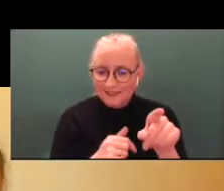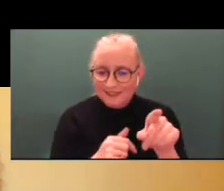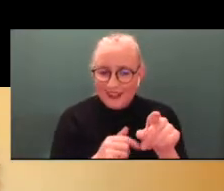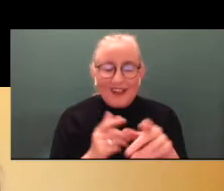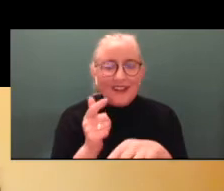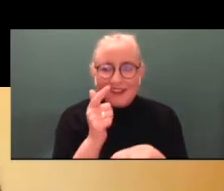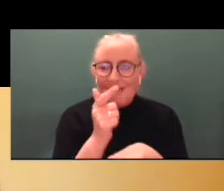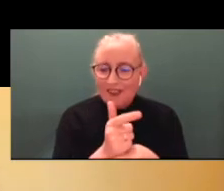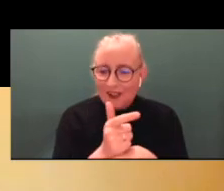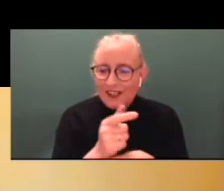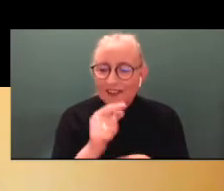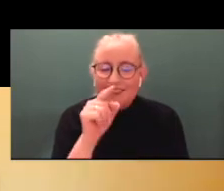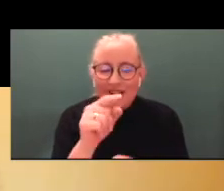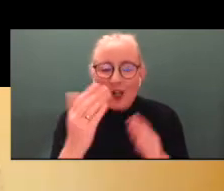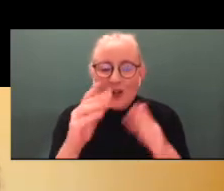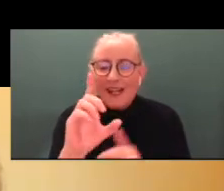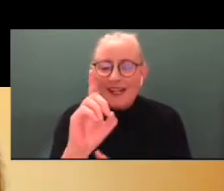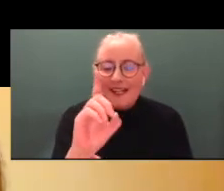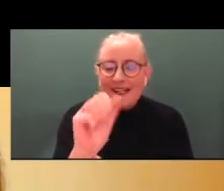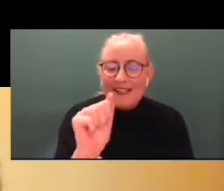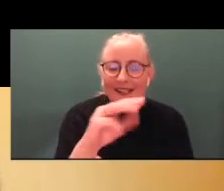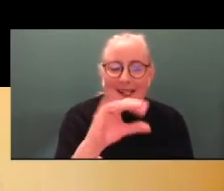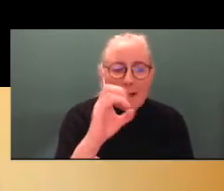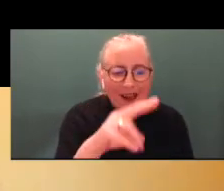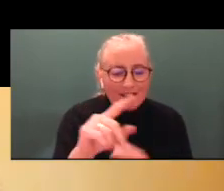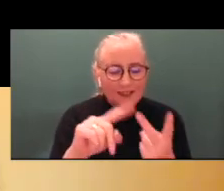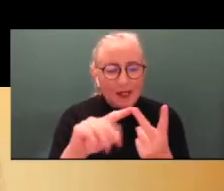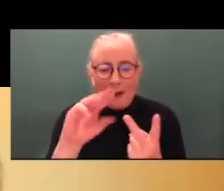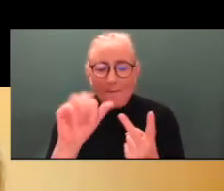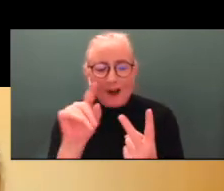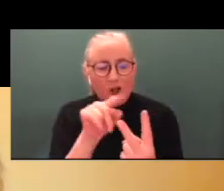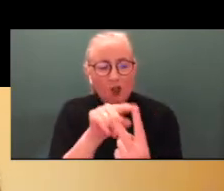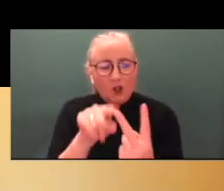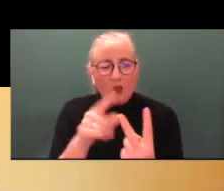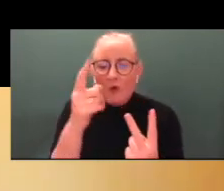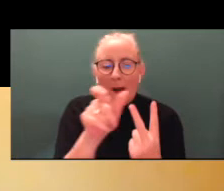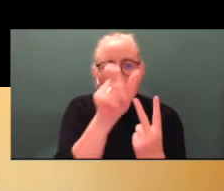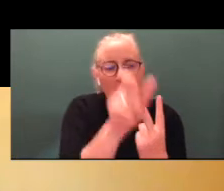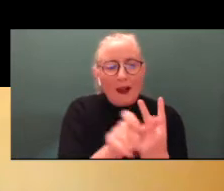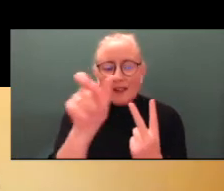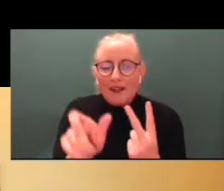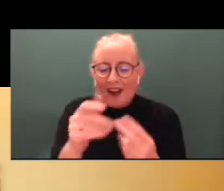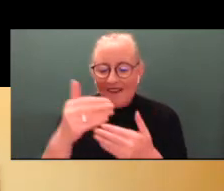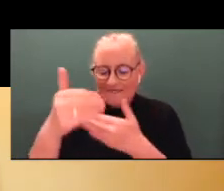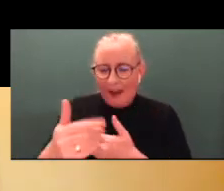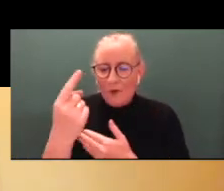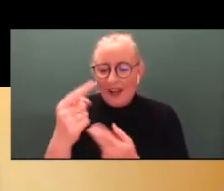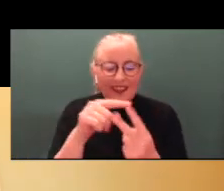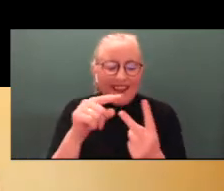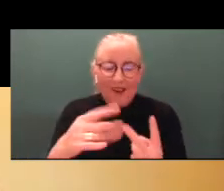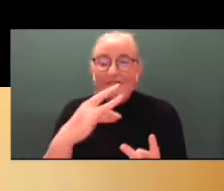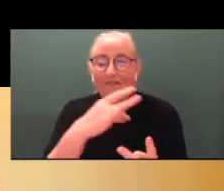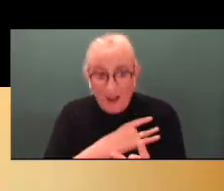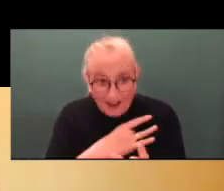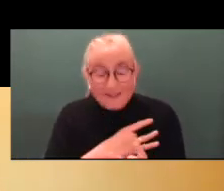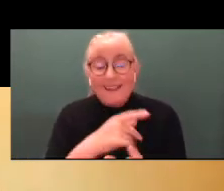a video that features Damien and Mark. These are two of the participants in phase one who have very kindly consented to tell